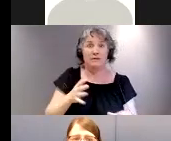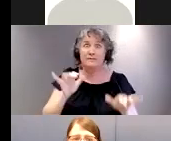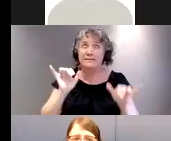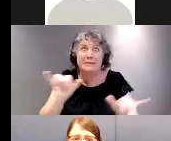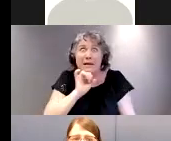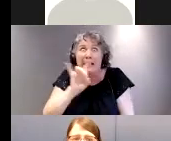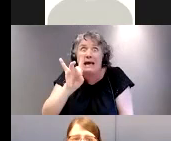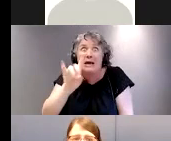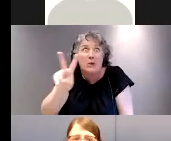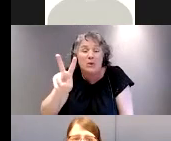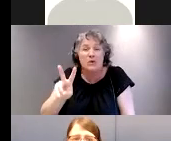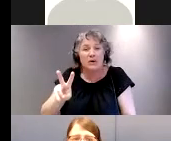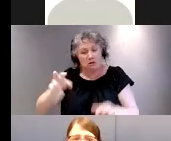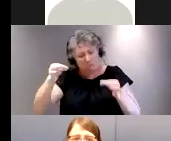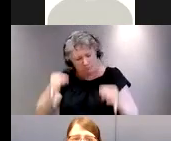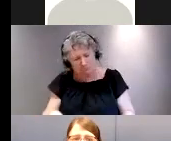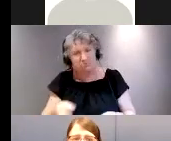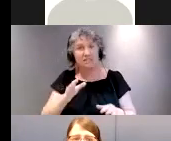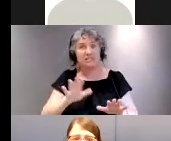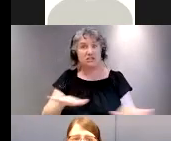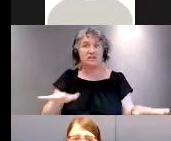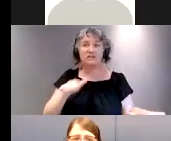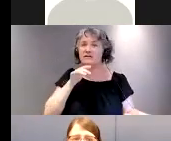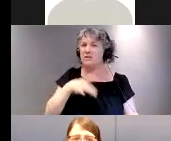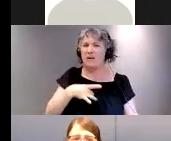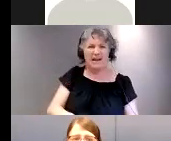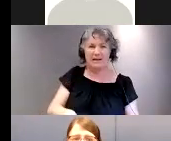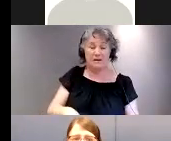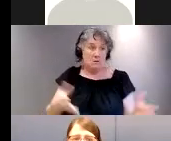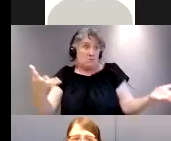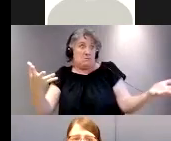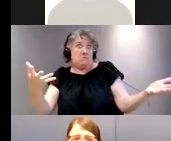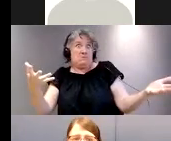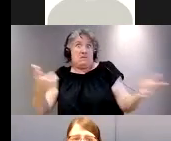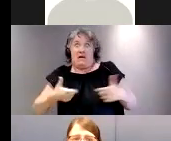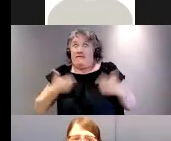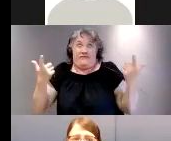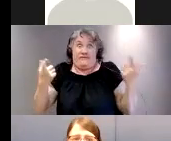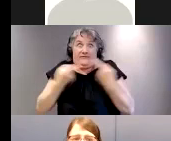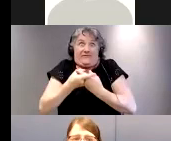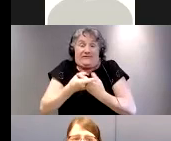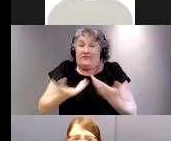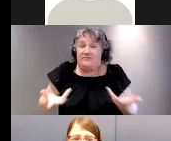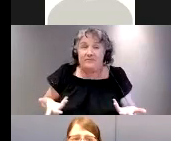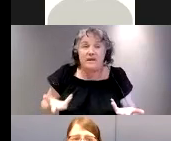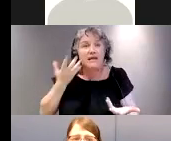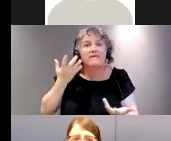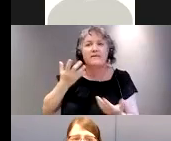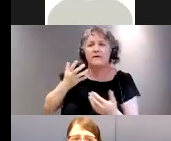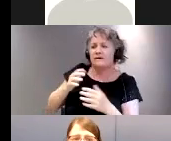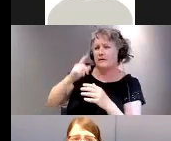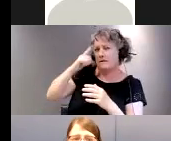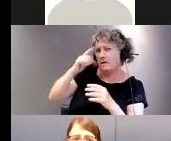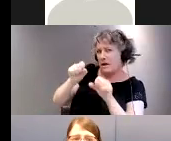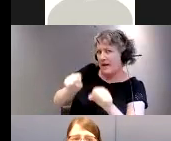decisions my children don't like. If there is capacity, your older adult is allowed to make decisions you don't agree with,